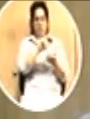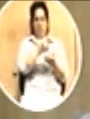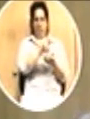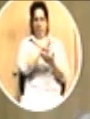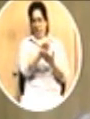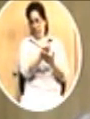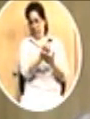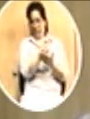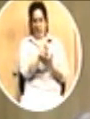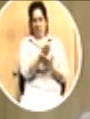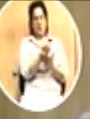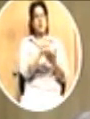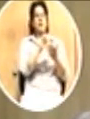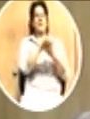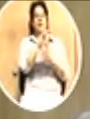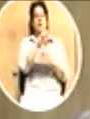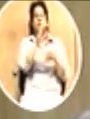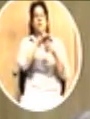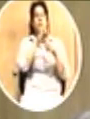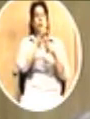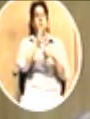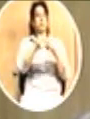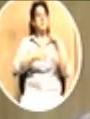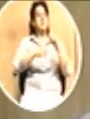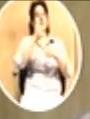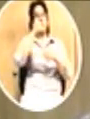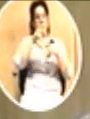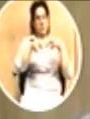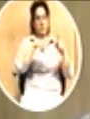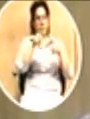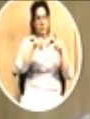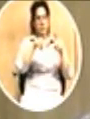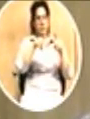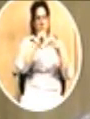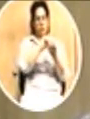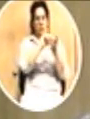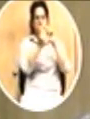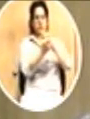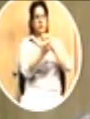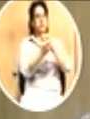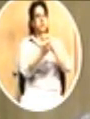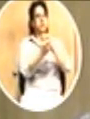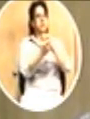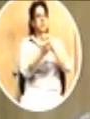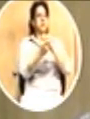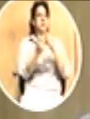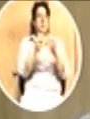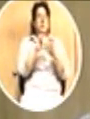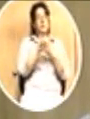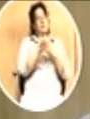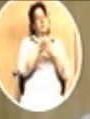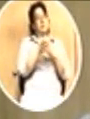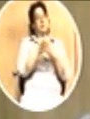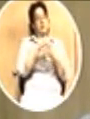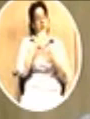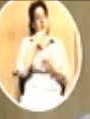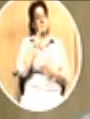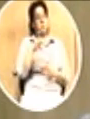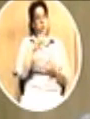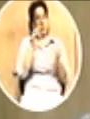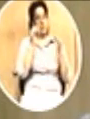the fact that the vote of the majority of the people was overturned. That's appalling. I never